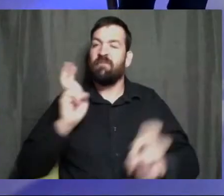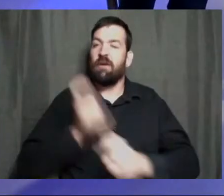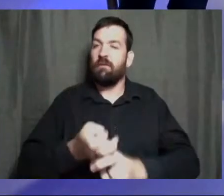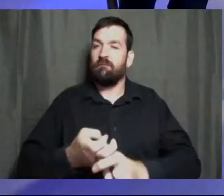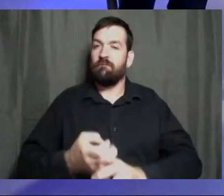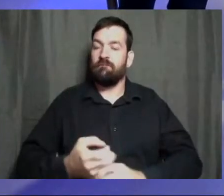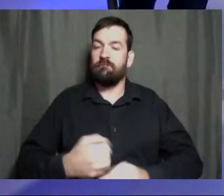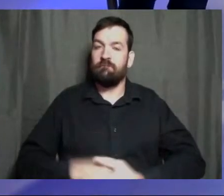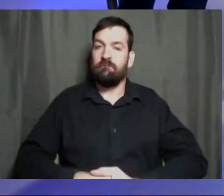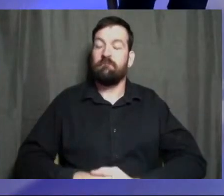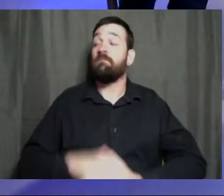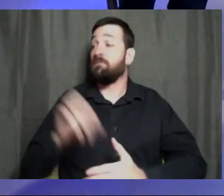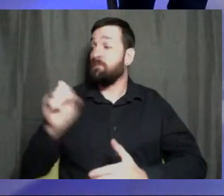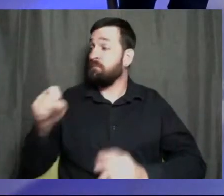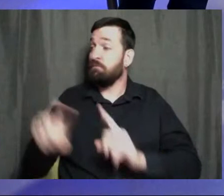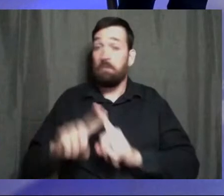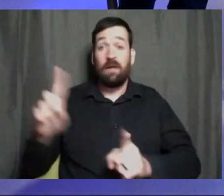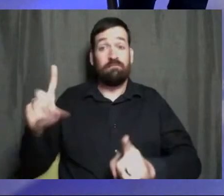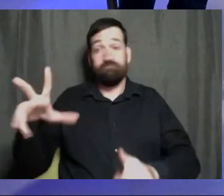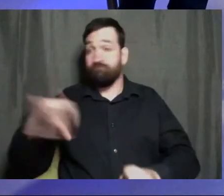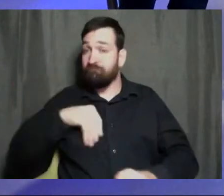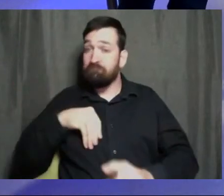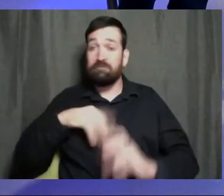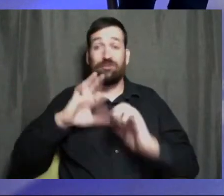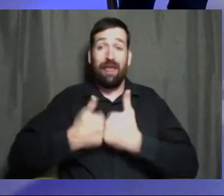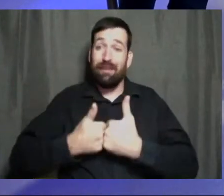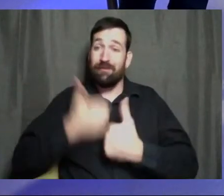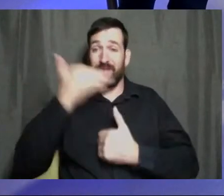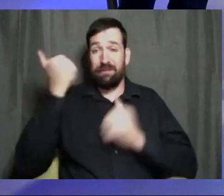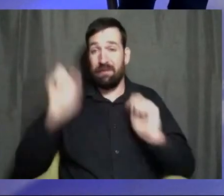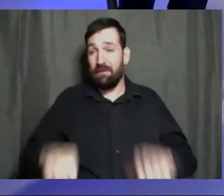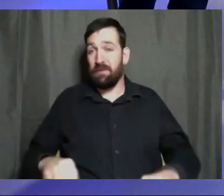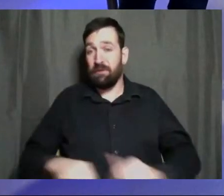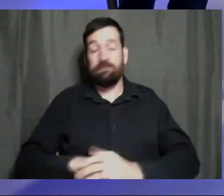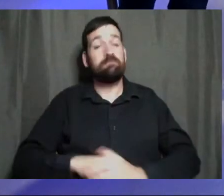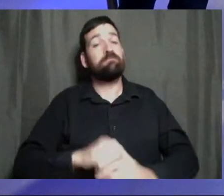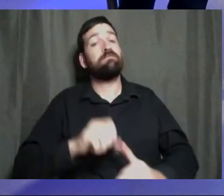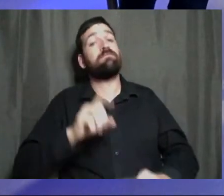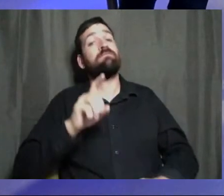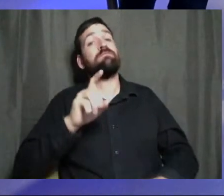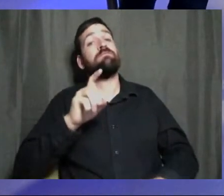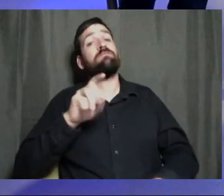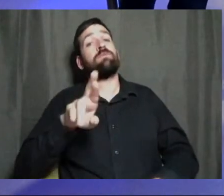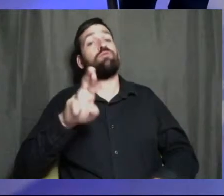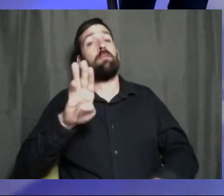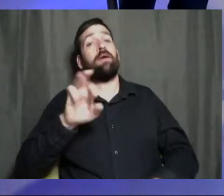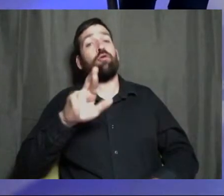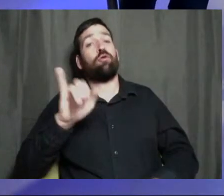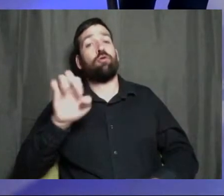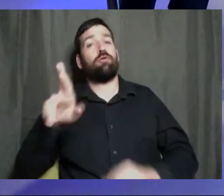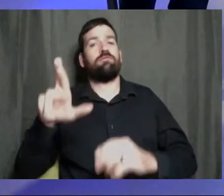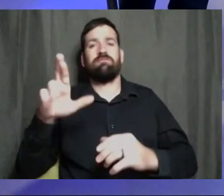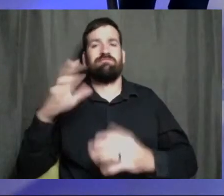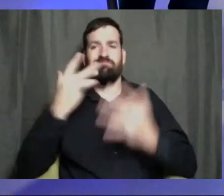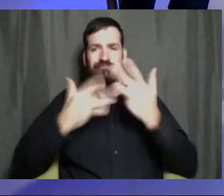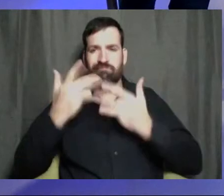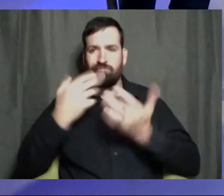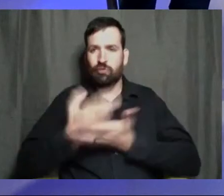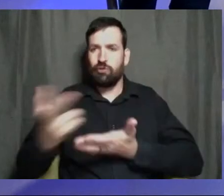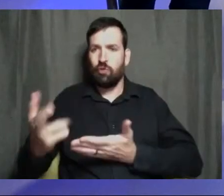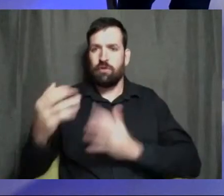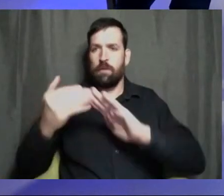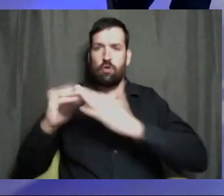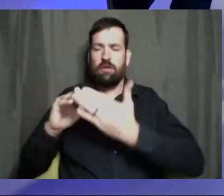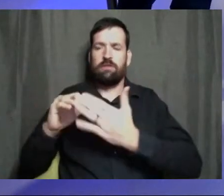they've stepped up to that They've- challenge they've- the best yes. they can. Yes. Dr. Beringer, let's talk about the under-resourced communities. How is Heart to Heart International